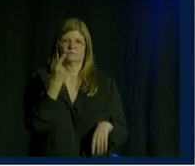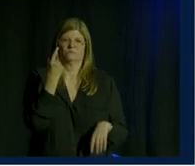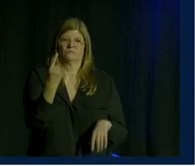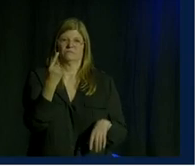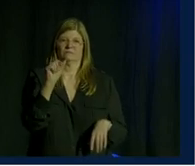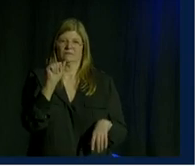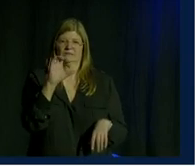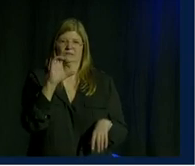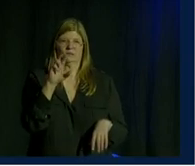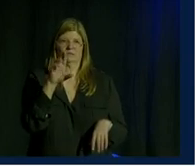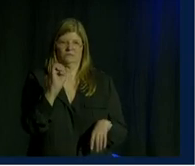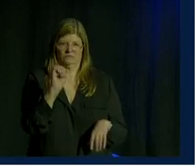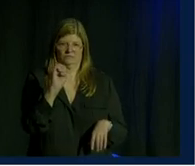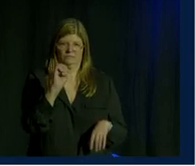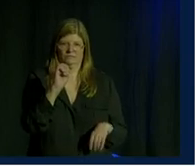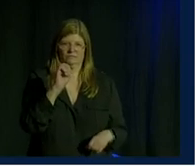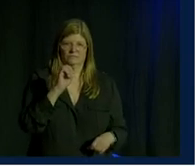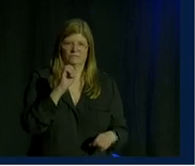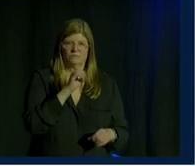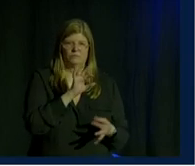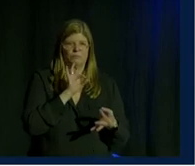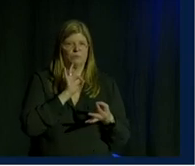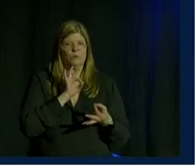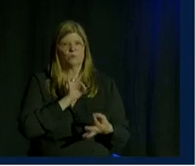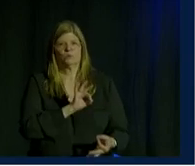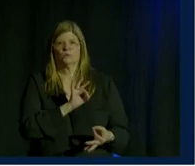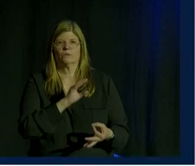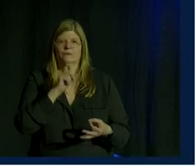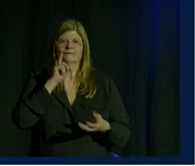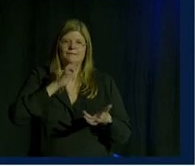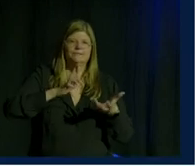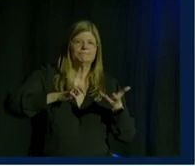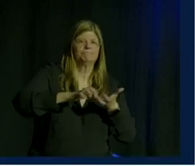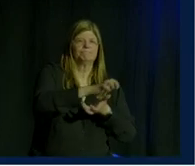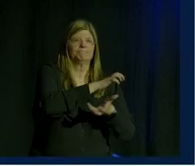is an ideal site for a mix of uses, including commercial, residential, and